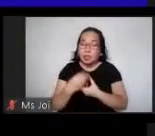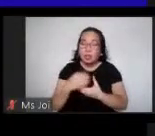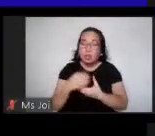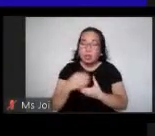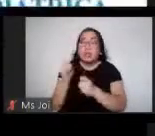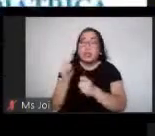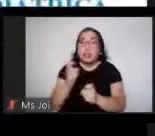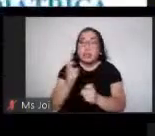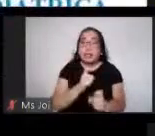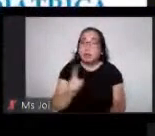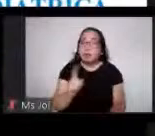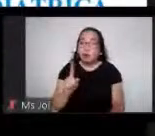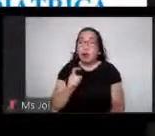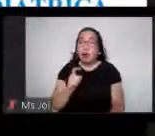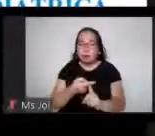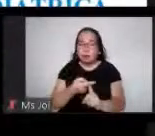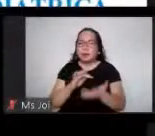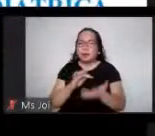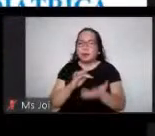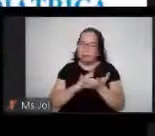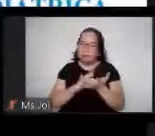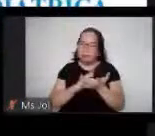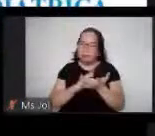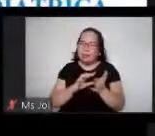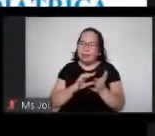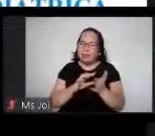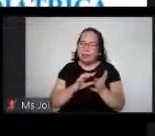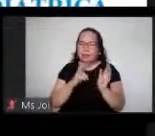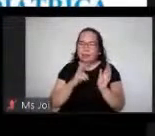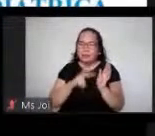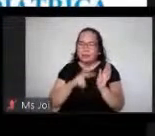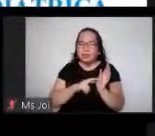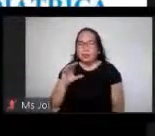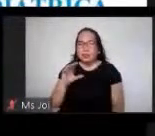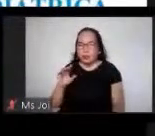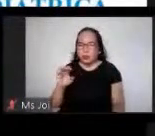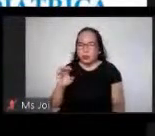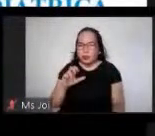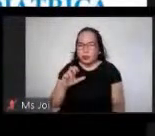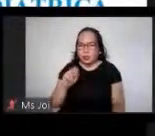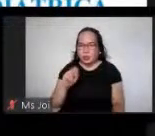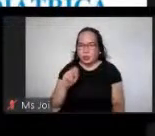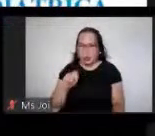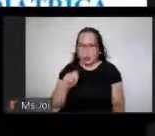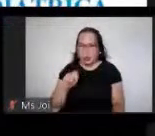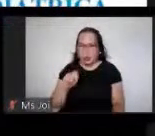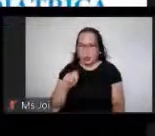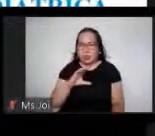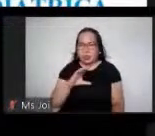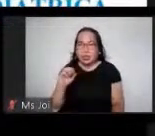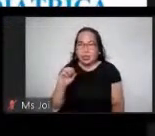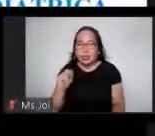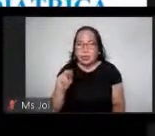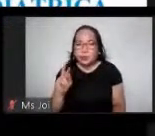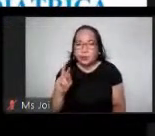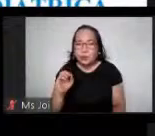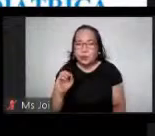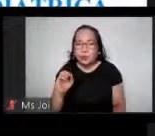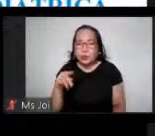from Celine plus Chobos. And now, ito pong 10 na ay atin